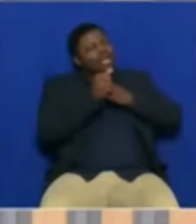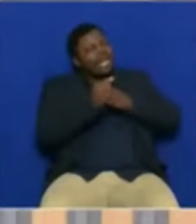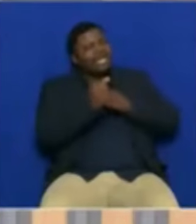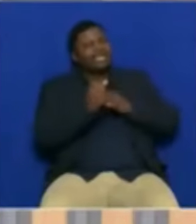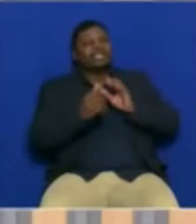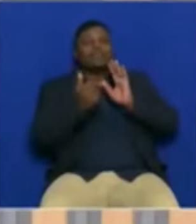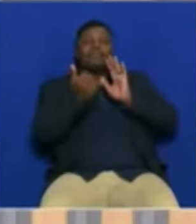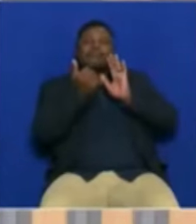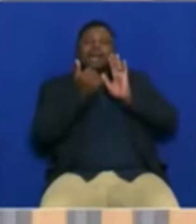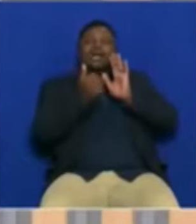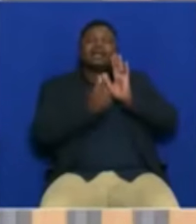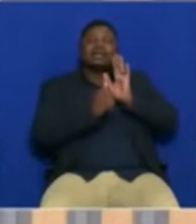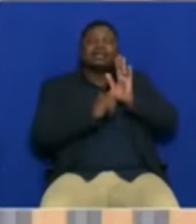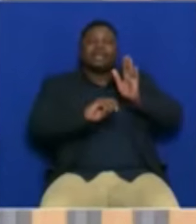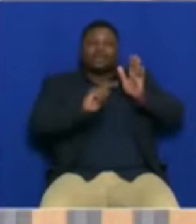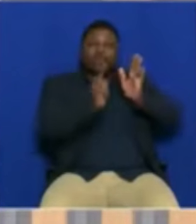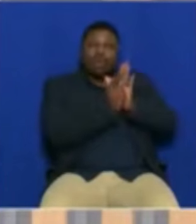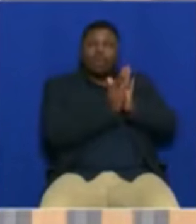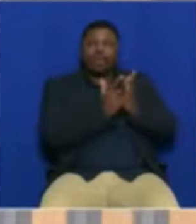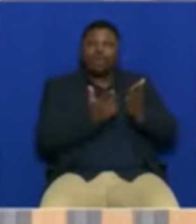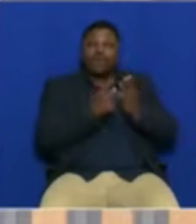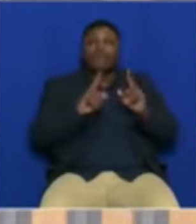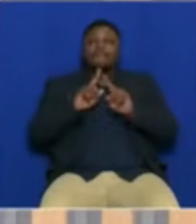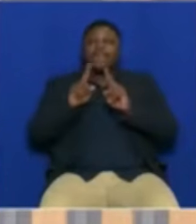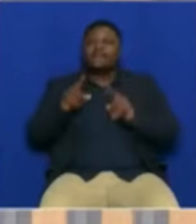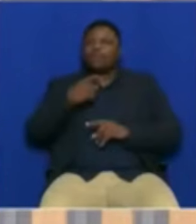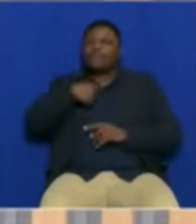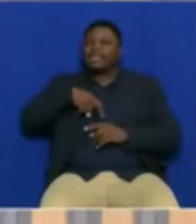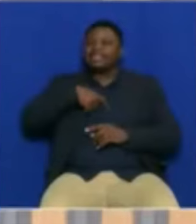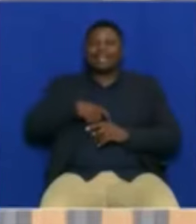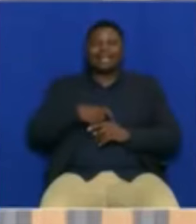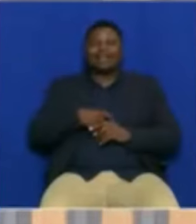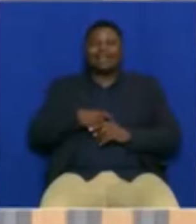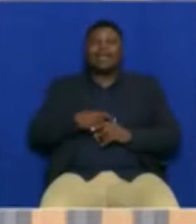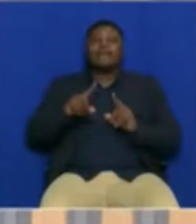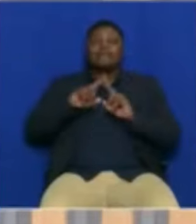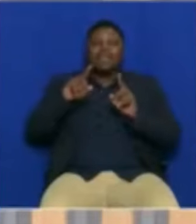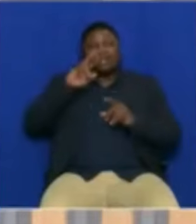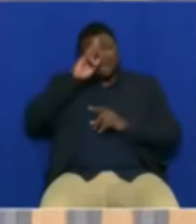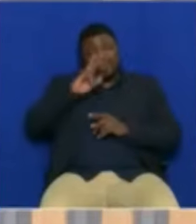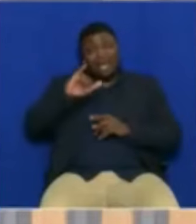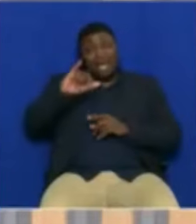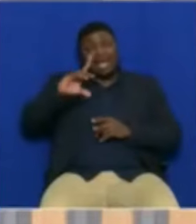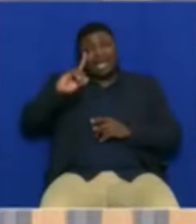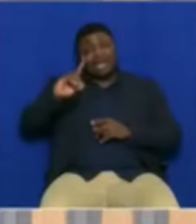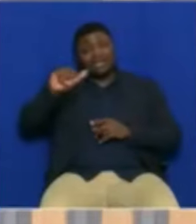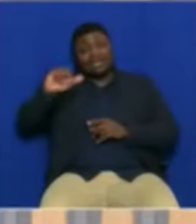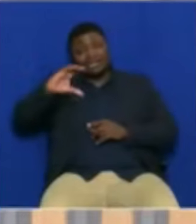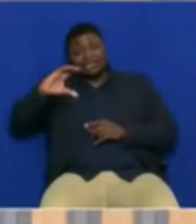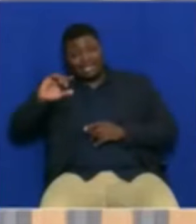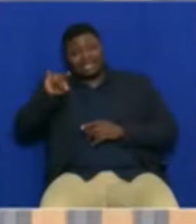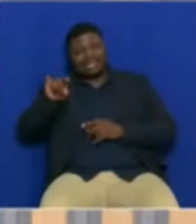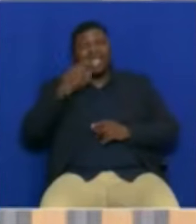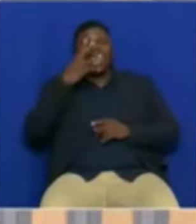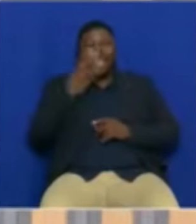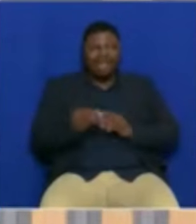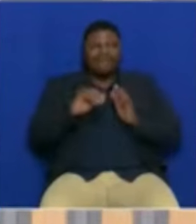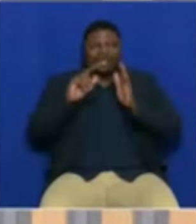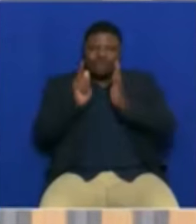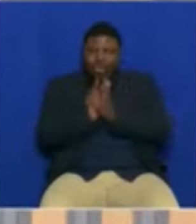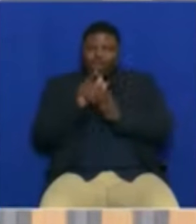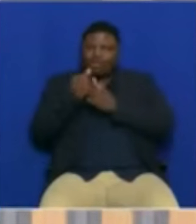IDEC, not you personally. Yes, sir. You possess your powers in terms of statute. So where would you get this power from? If it's